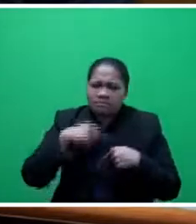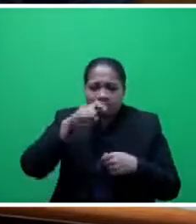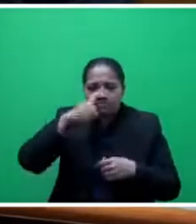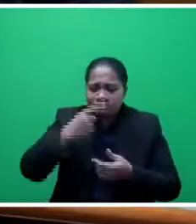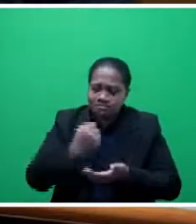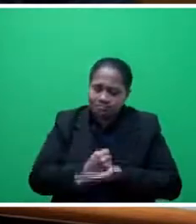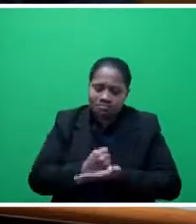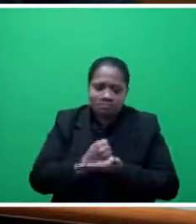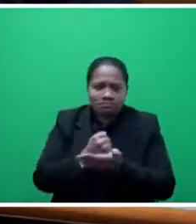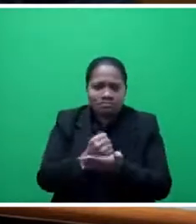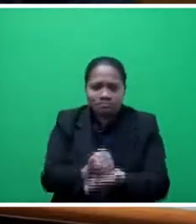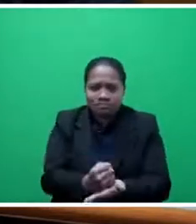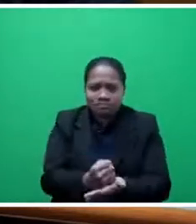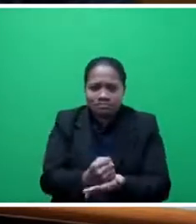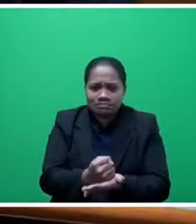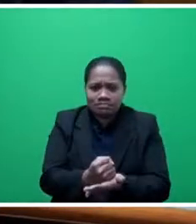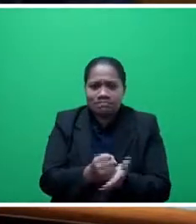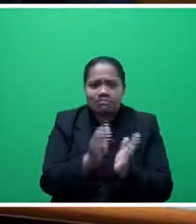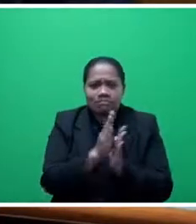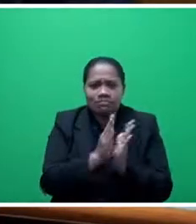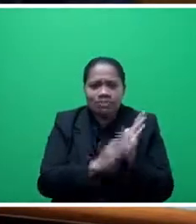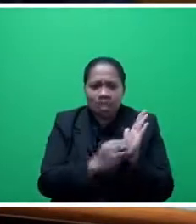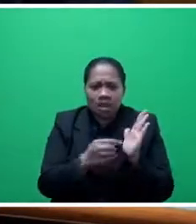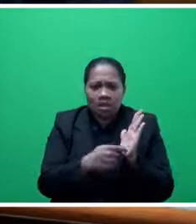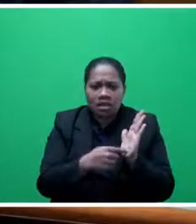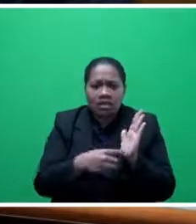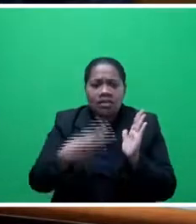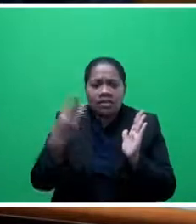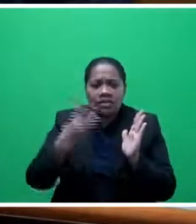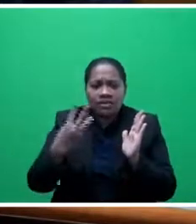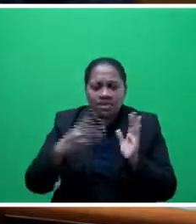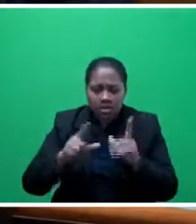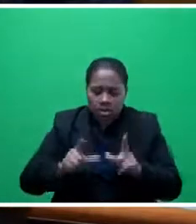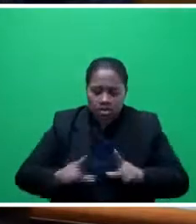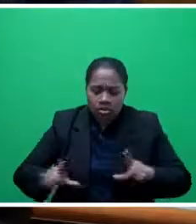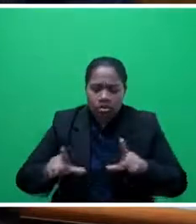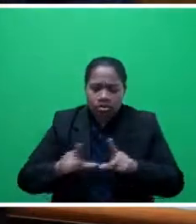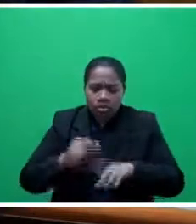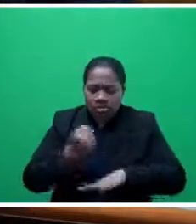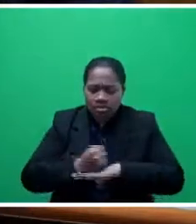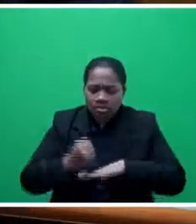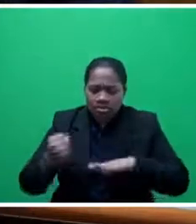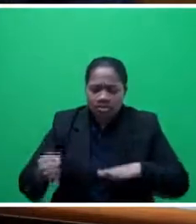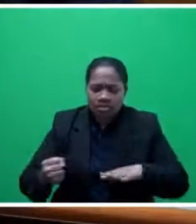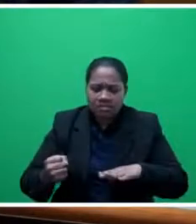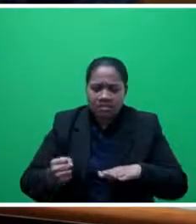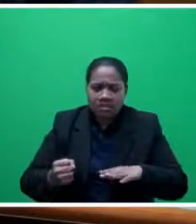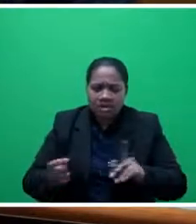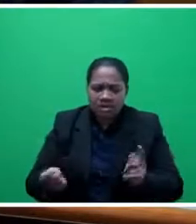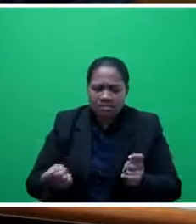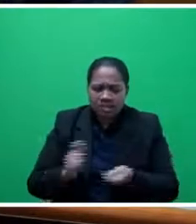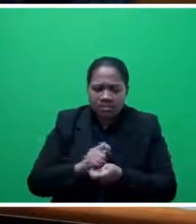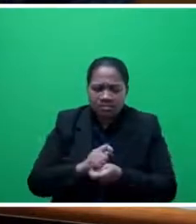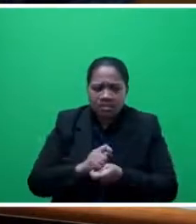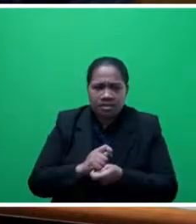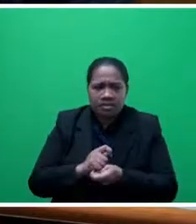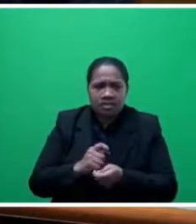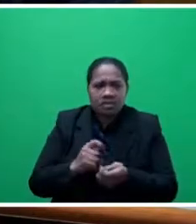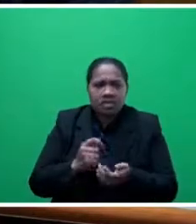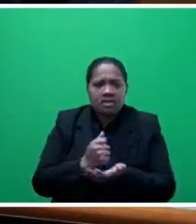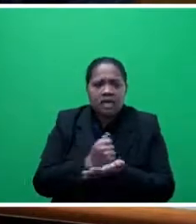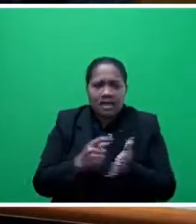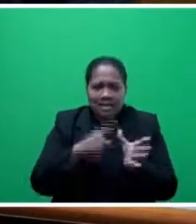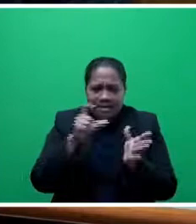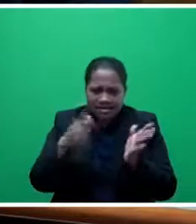the bill number 13, Local Government Amendment Act, and I urge the government to withdraw that bill.